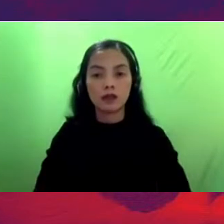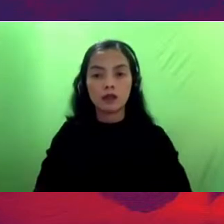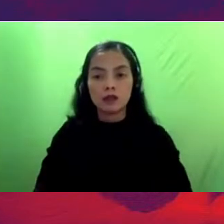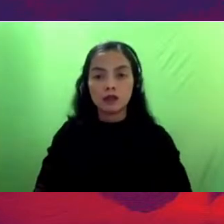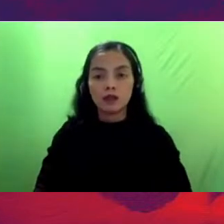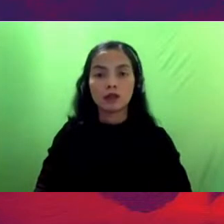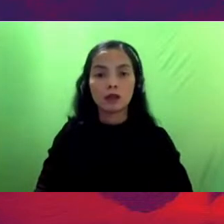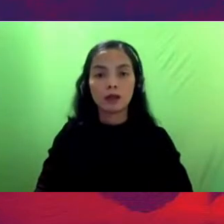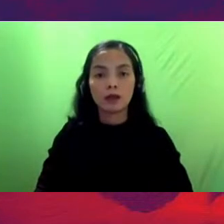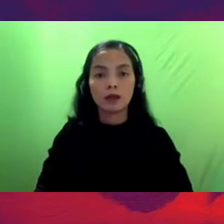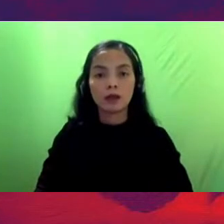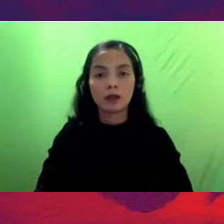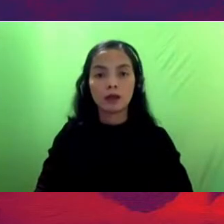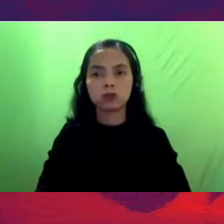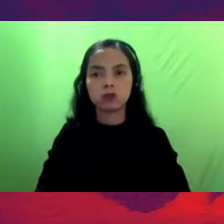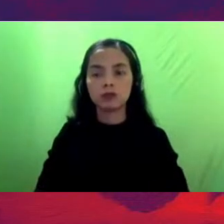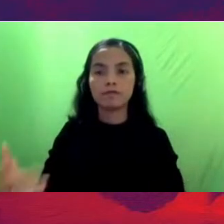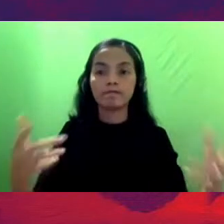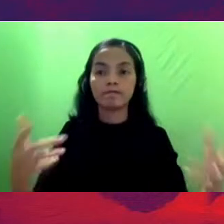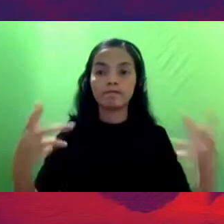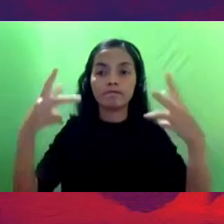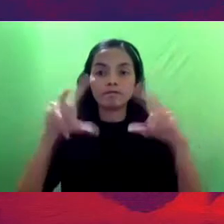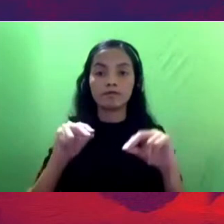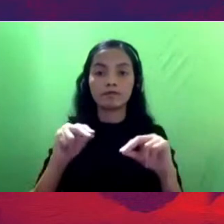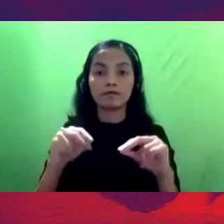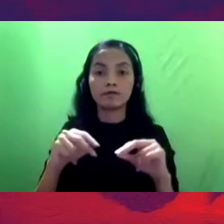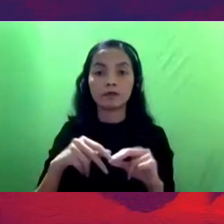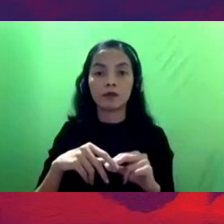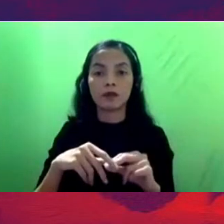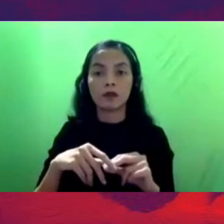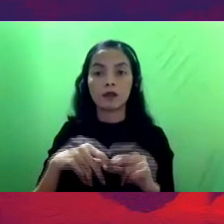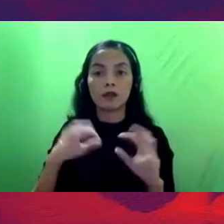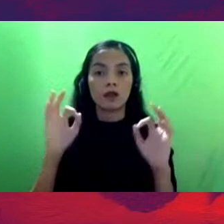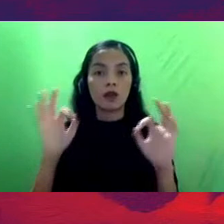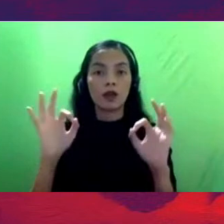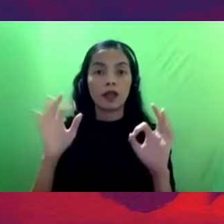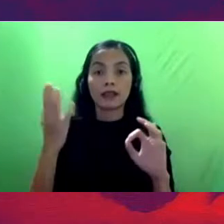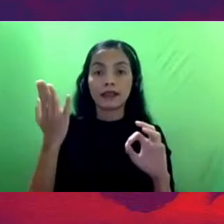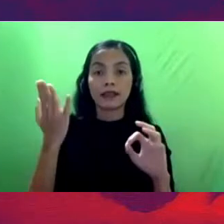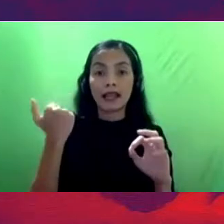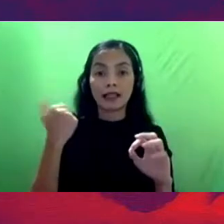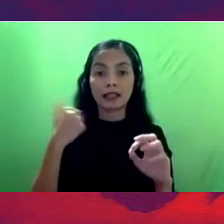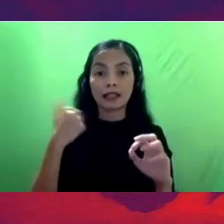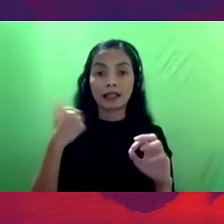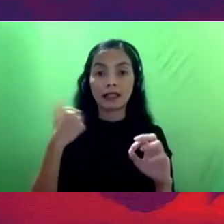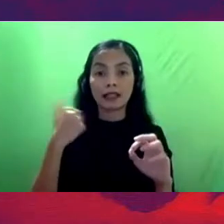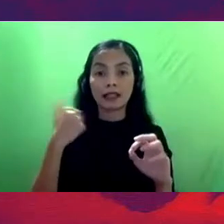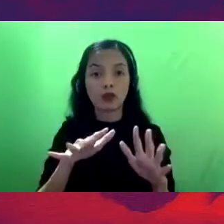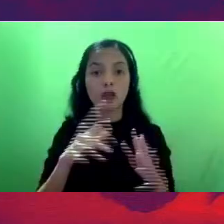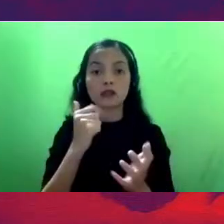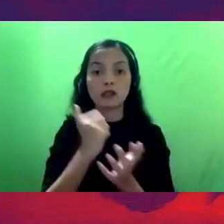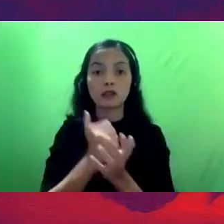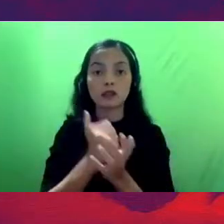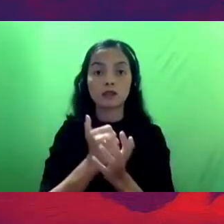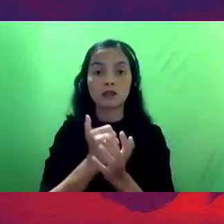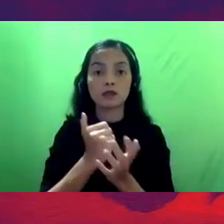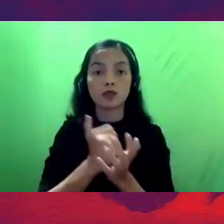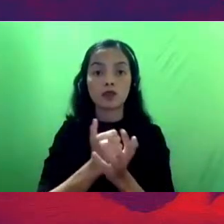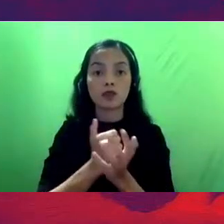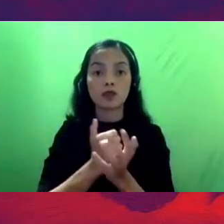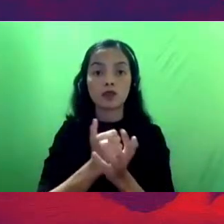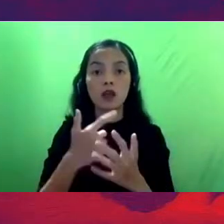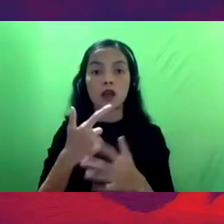Okay, next slide, please. Yeah, as I said before, that this is the study that was